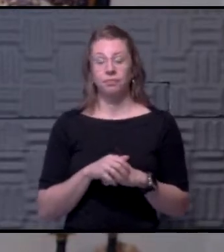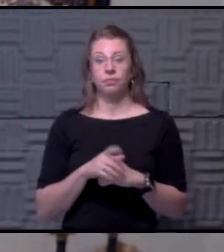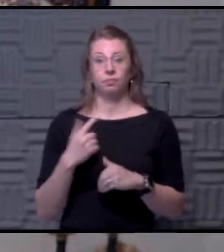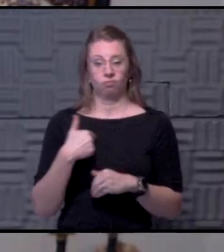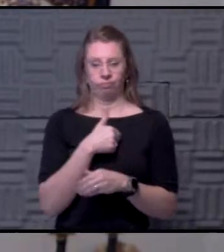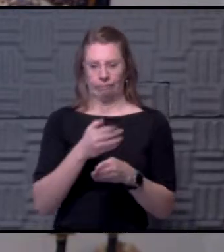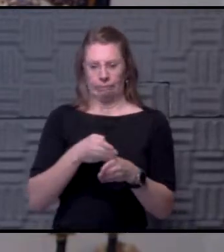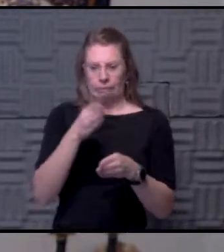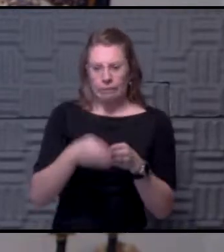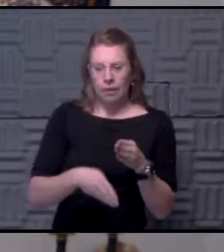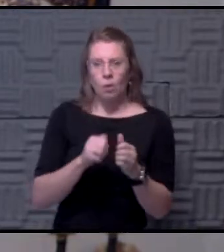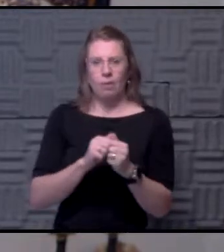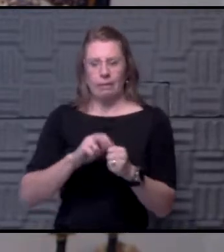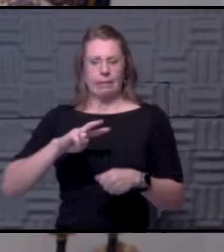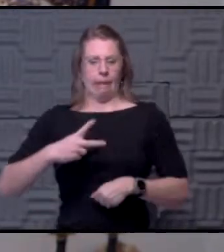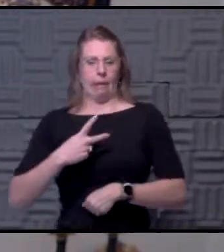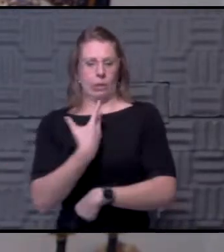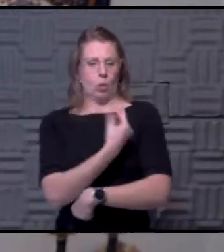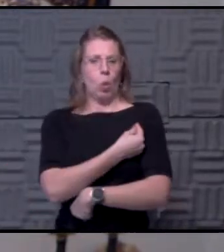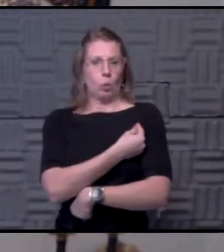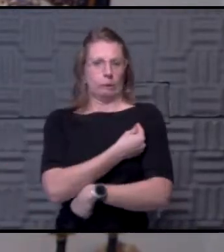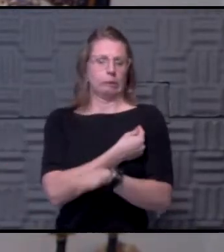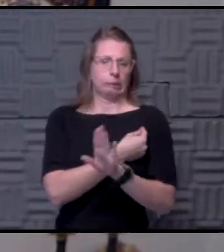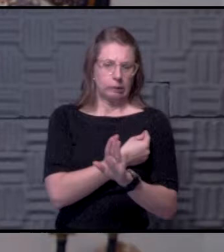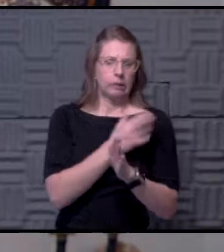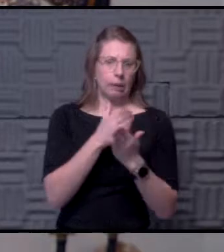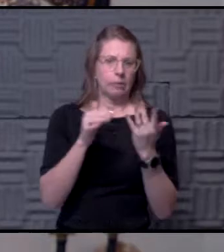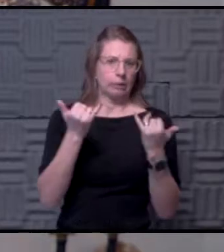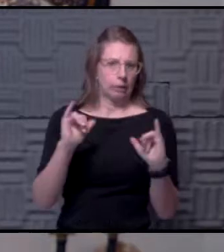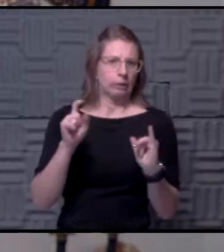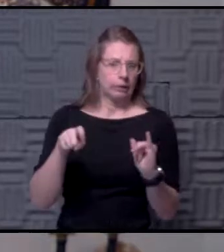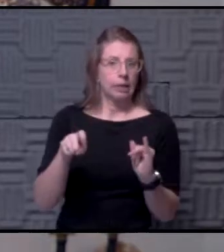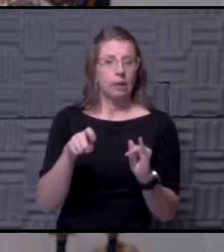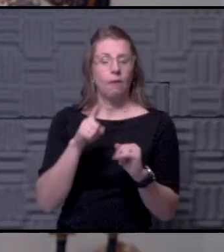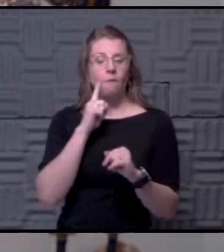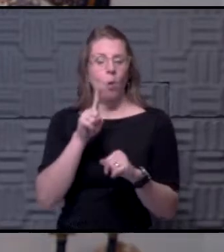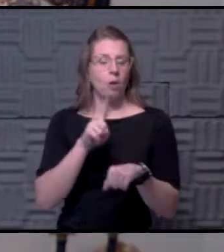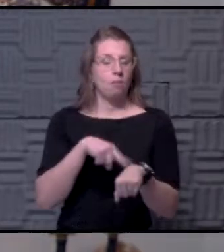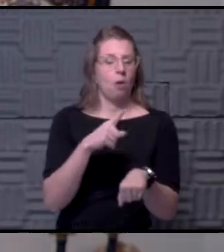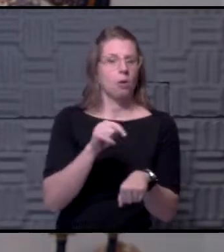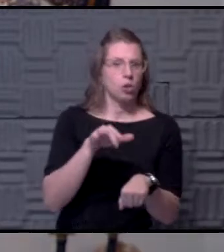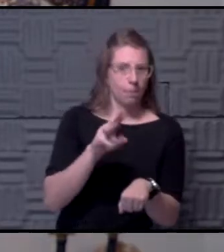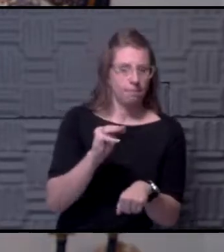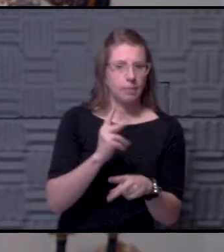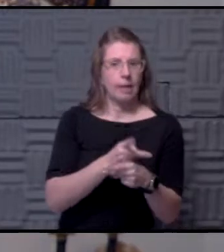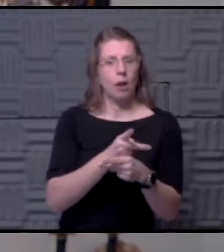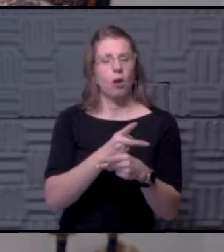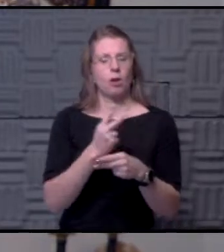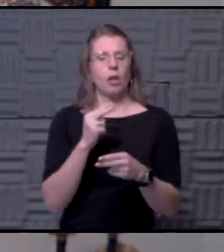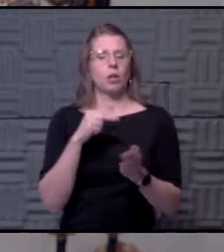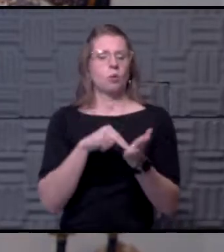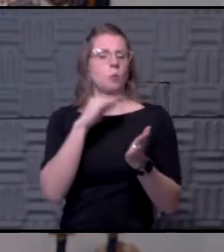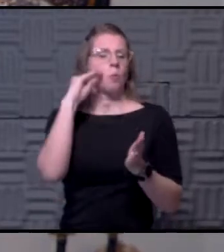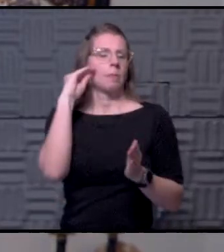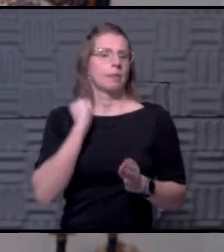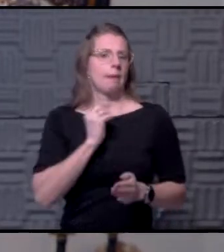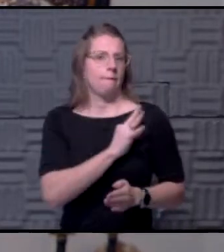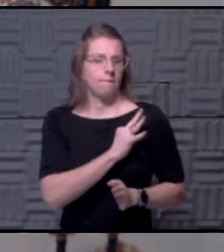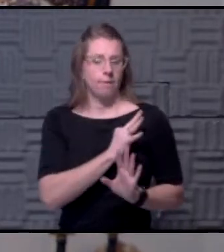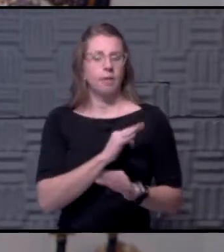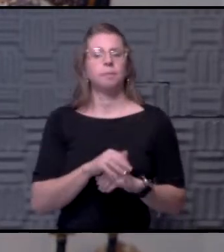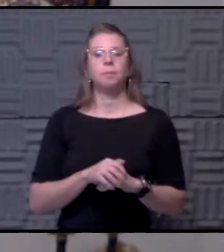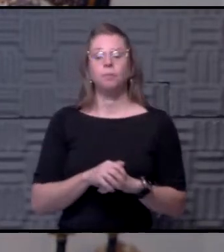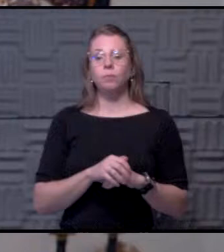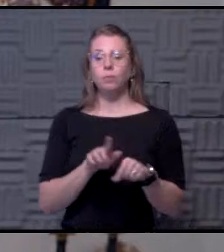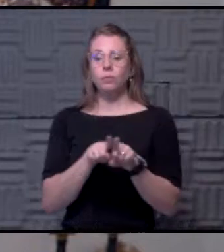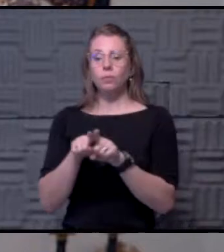of some second doses in nursing home, long-term care residents and staff. So that's been a target population, along with